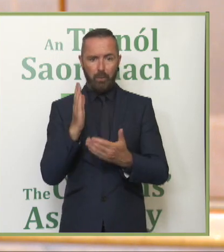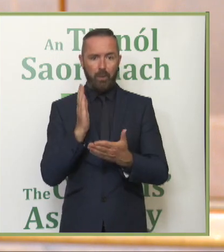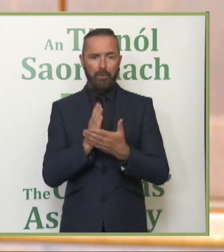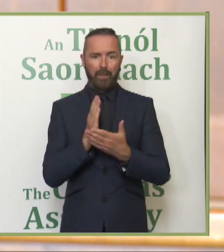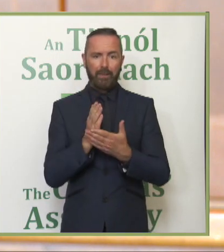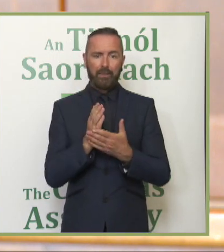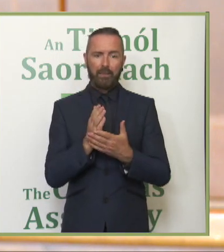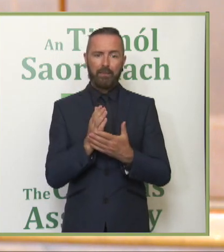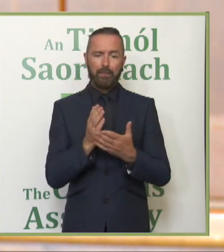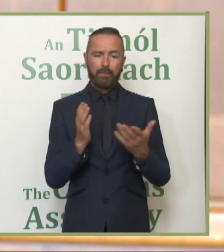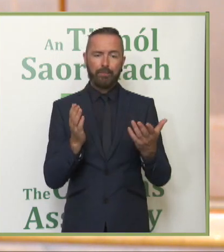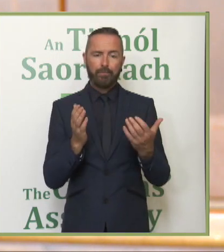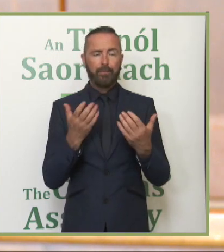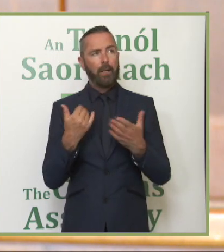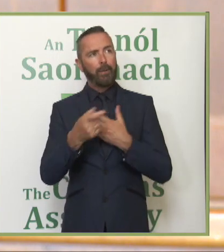in